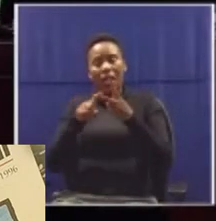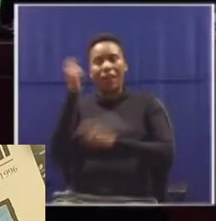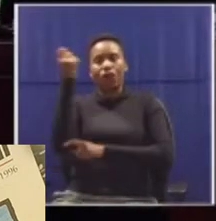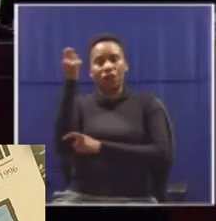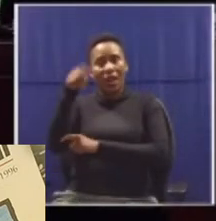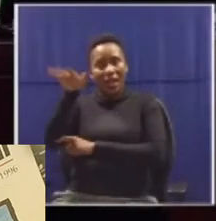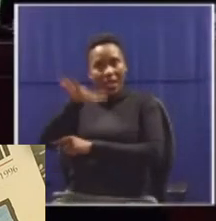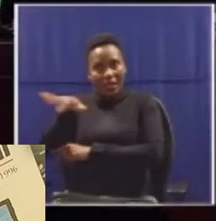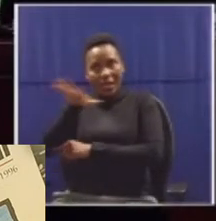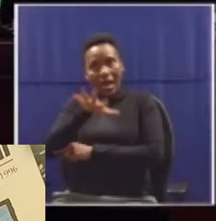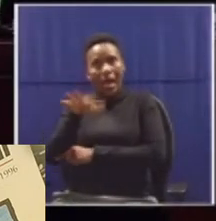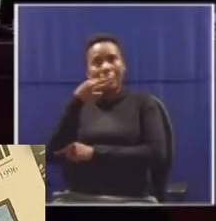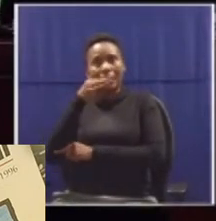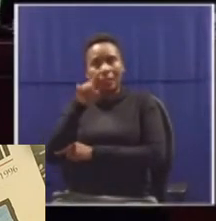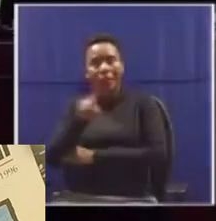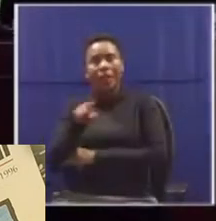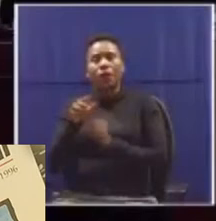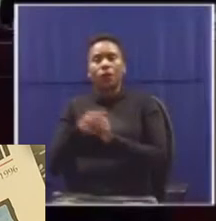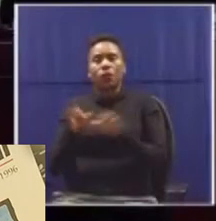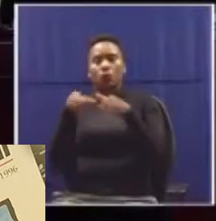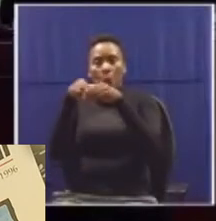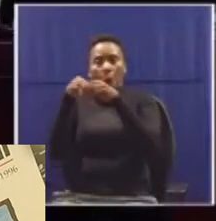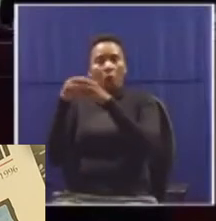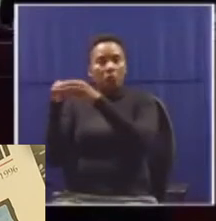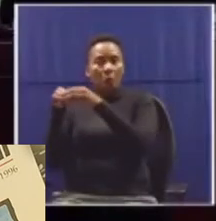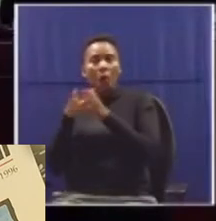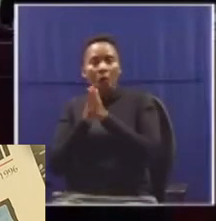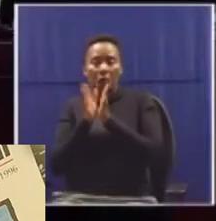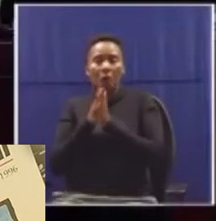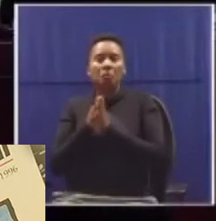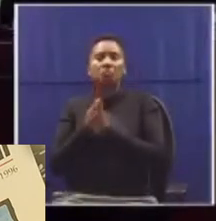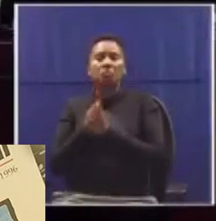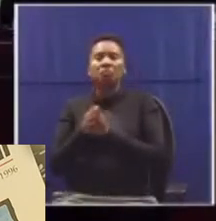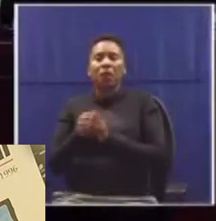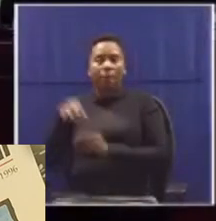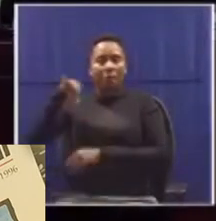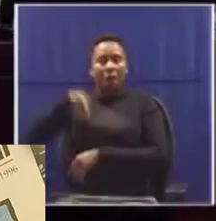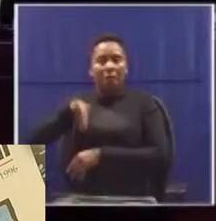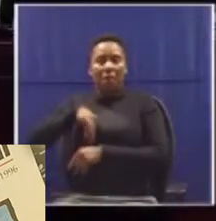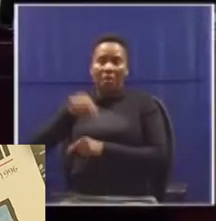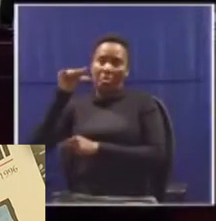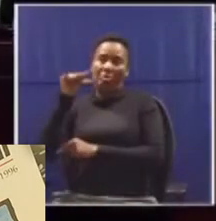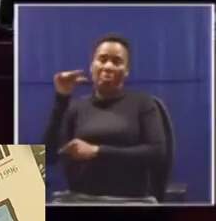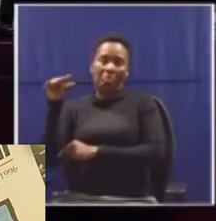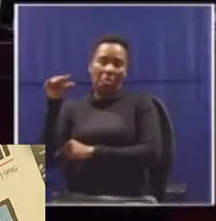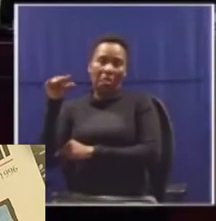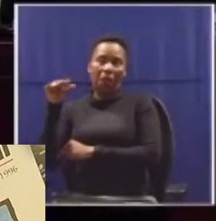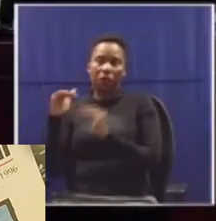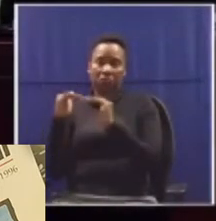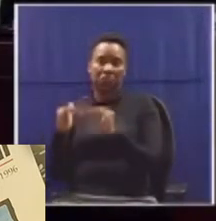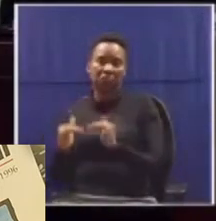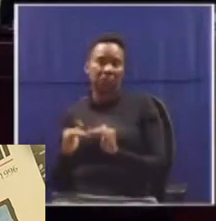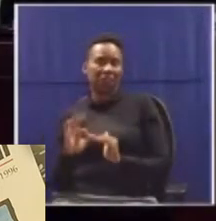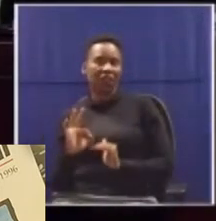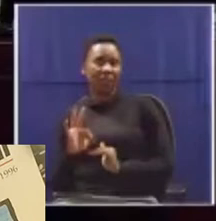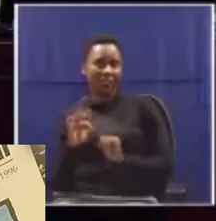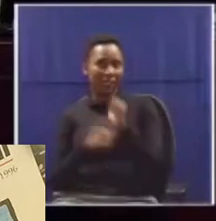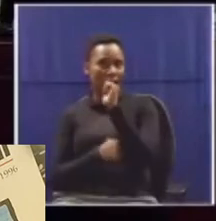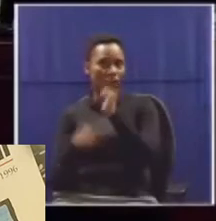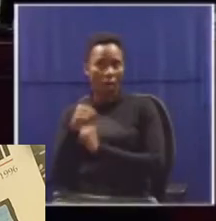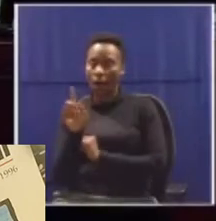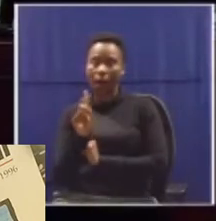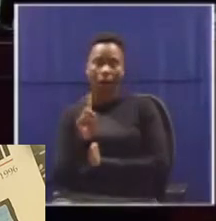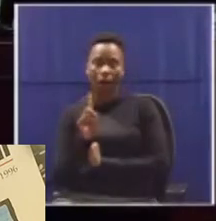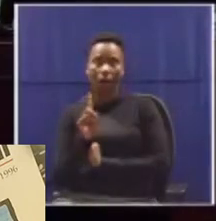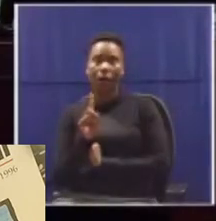setups characterized by smaller profits profit margins and lower fee structures the reality is that the